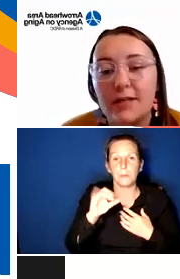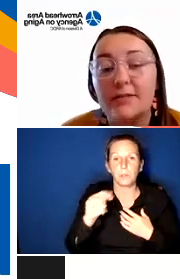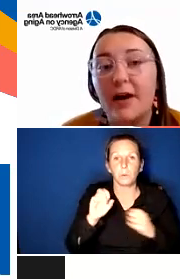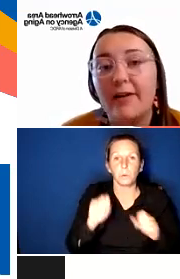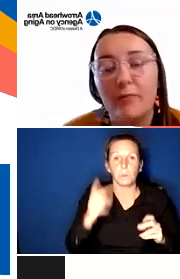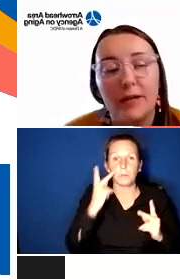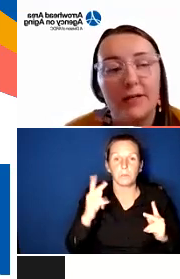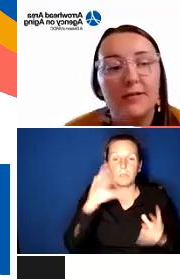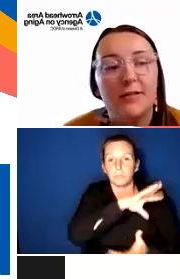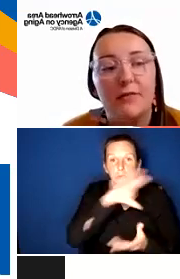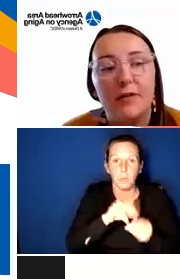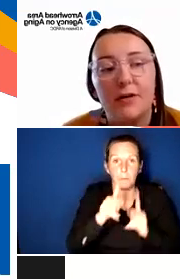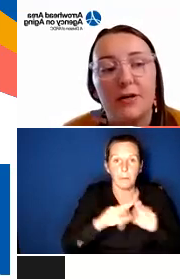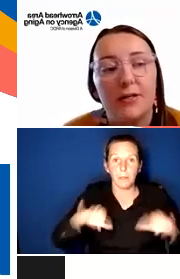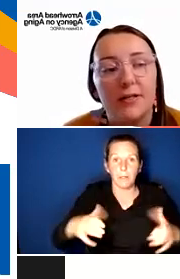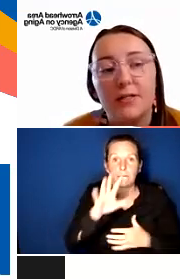population is